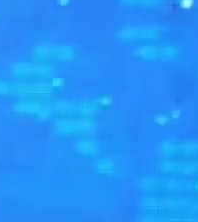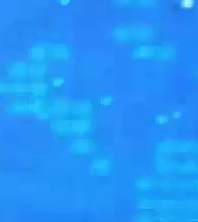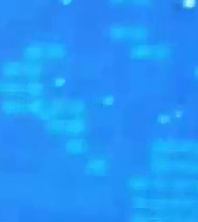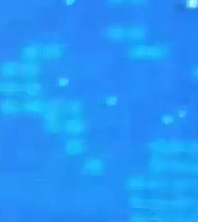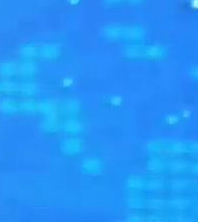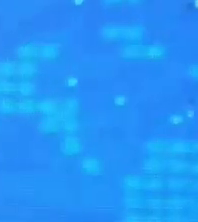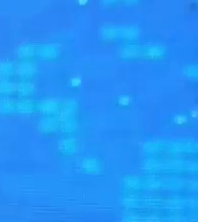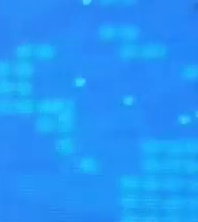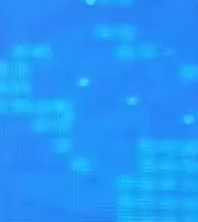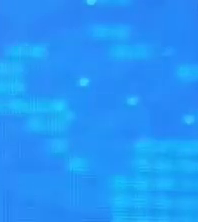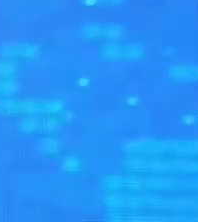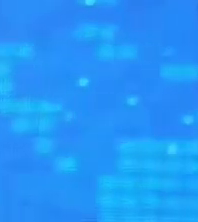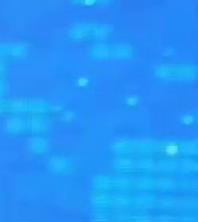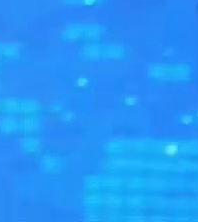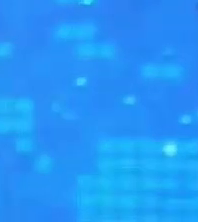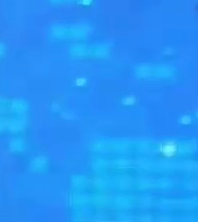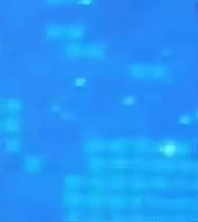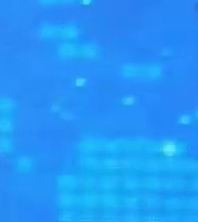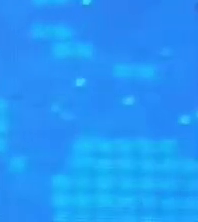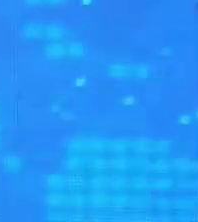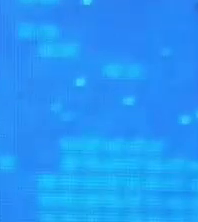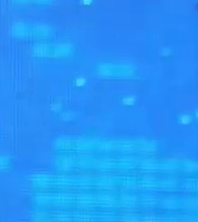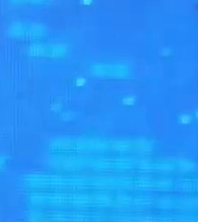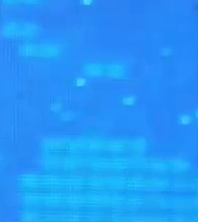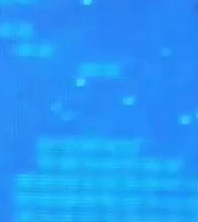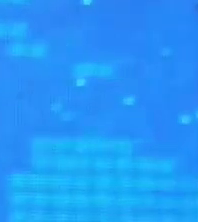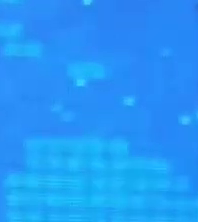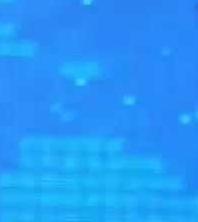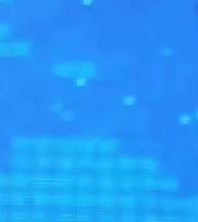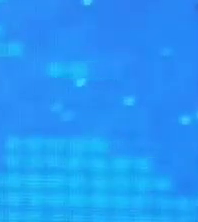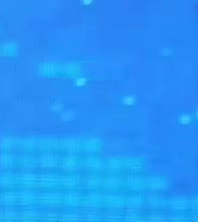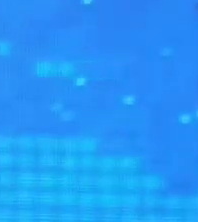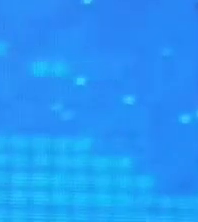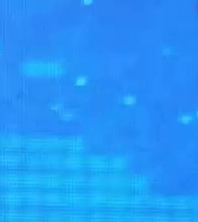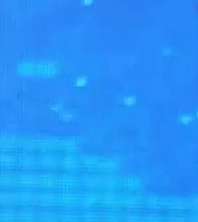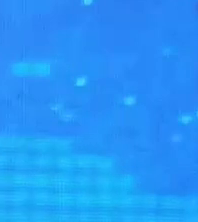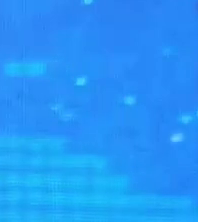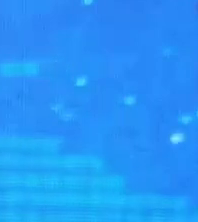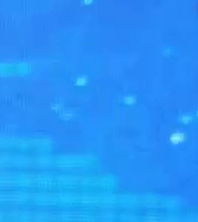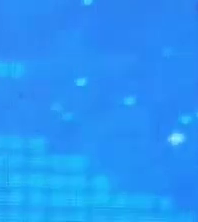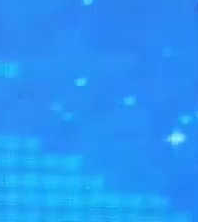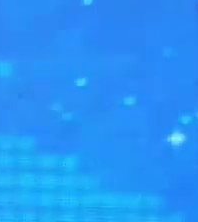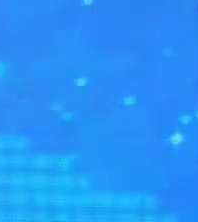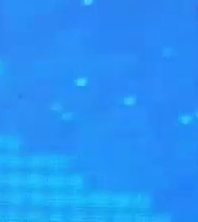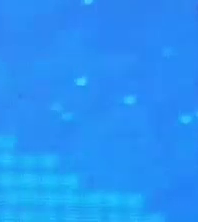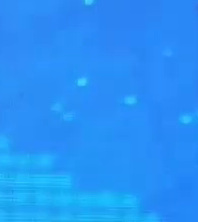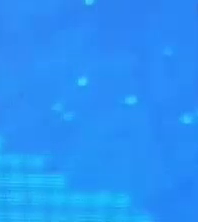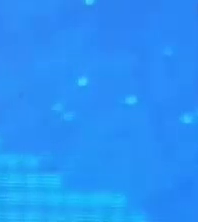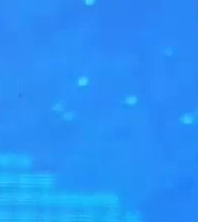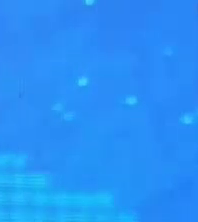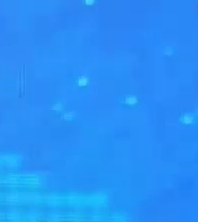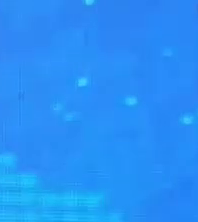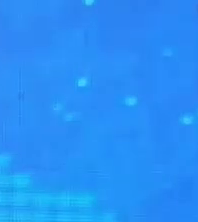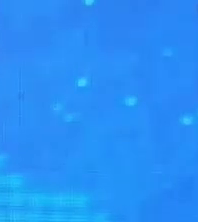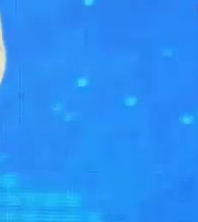come, your wonders will come, your miracle will come, your salvation will come, every good